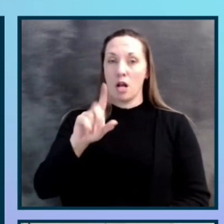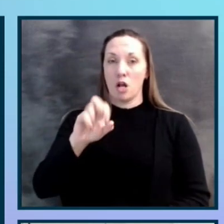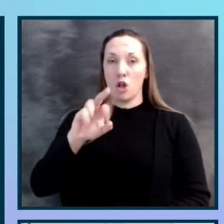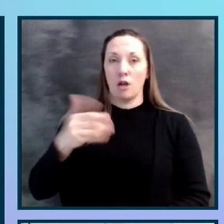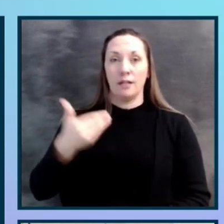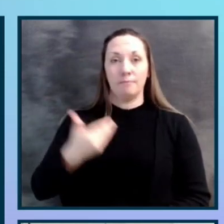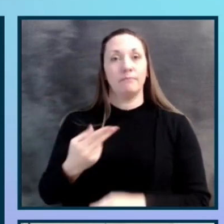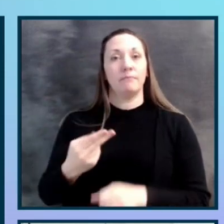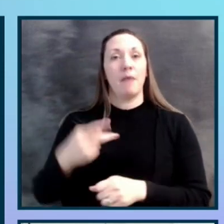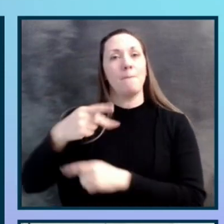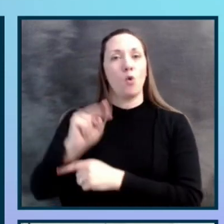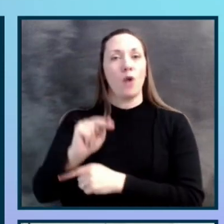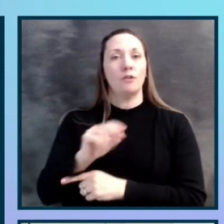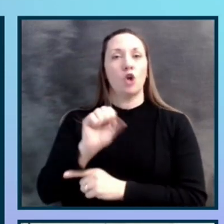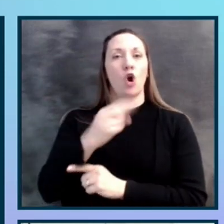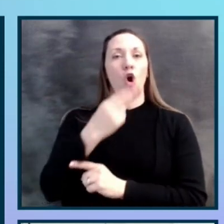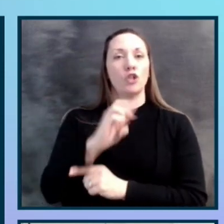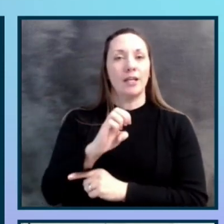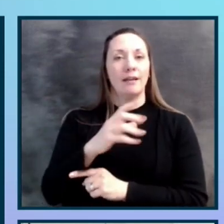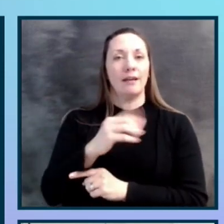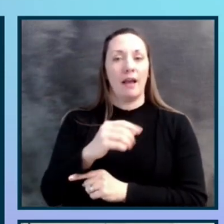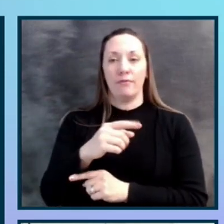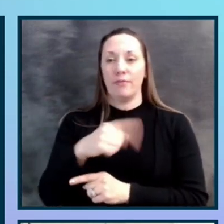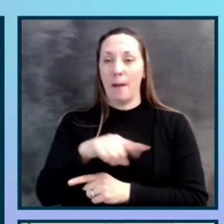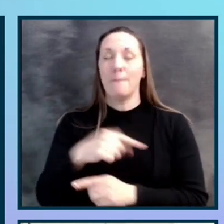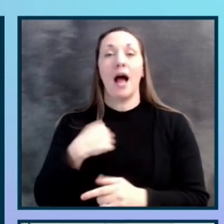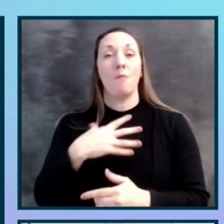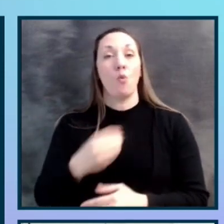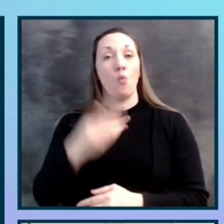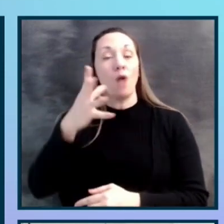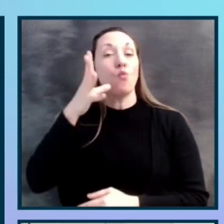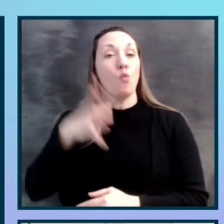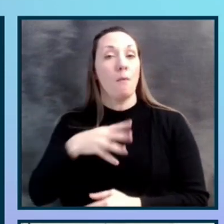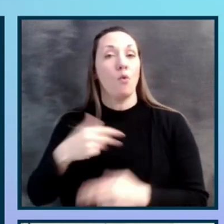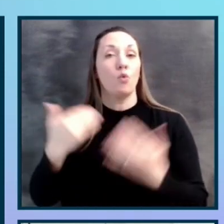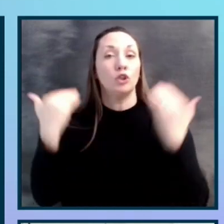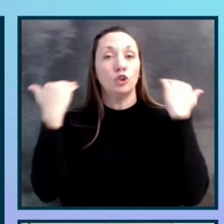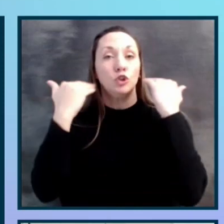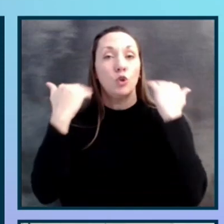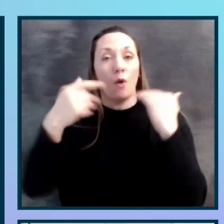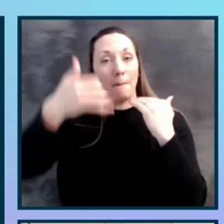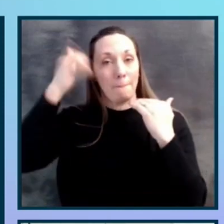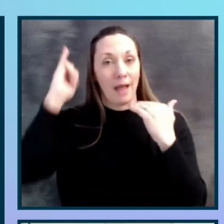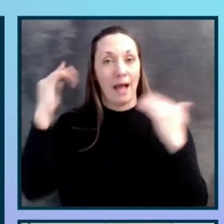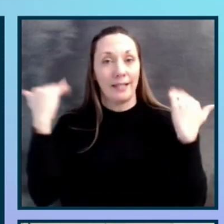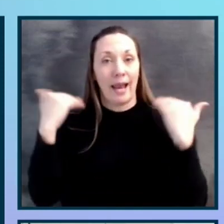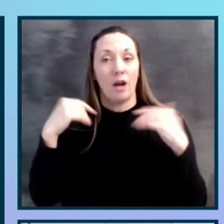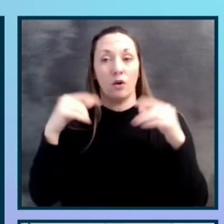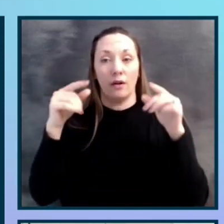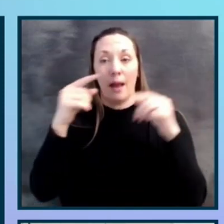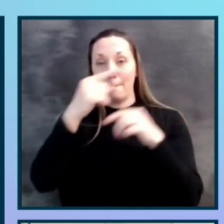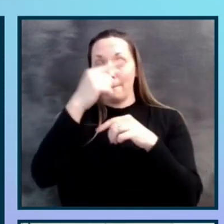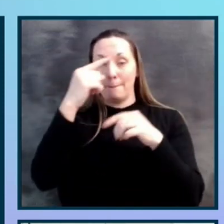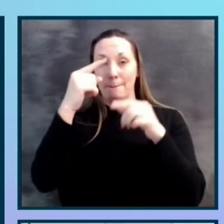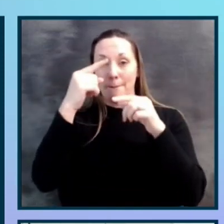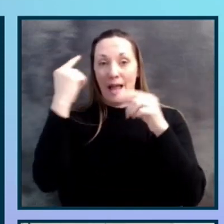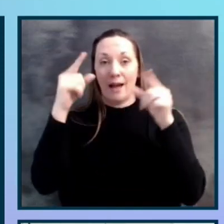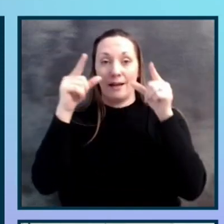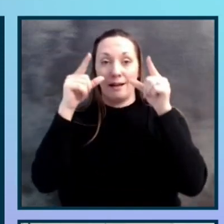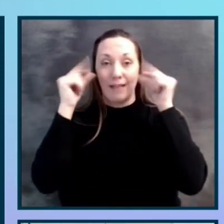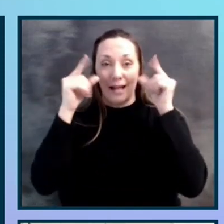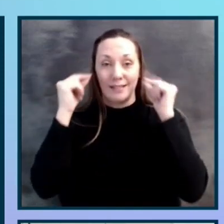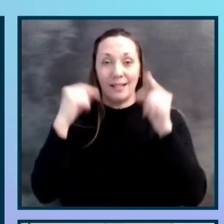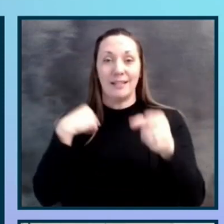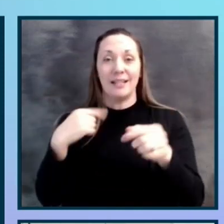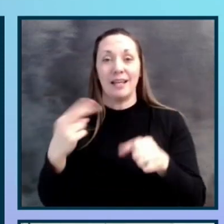and them, and I am a white woman with short blonde hair and black glasses. And I'm sporting the